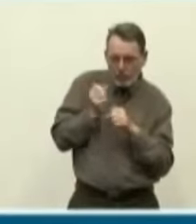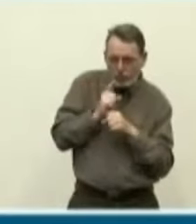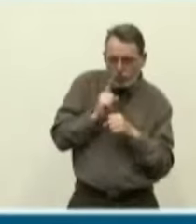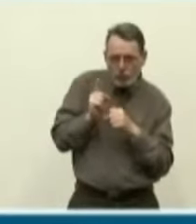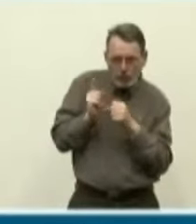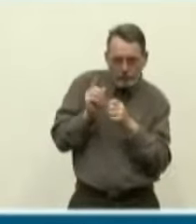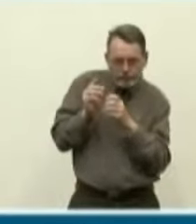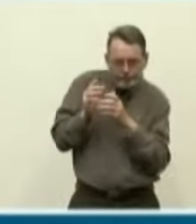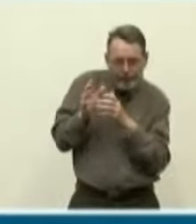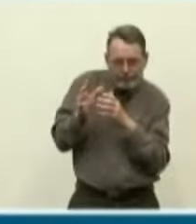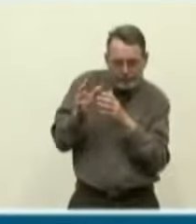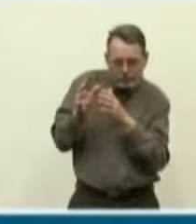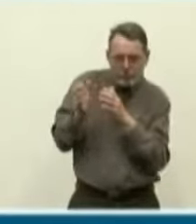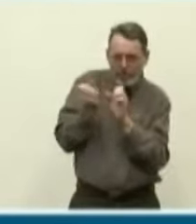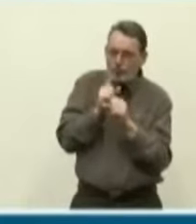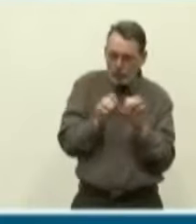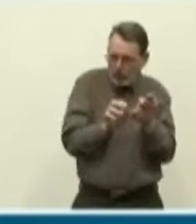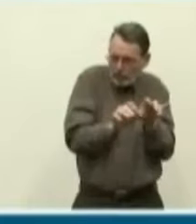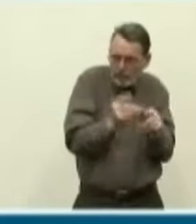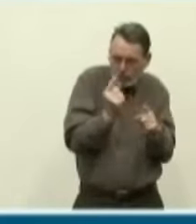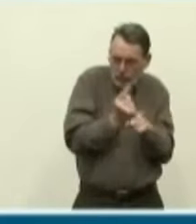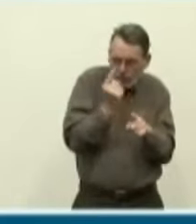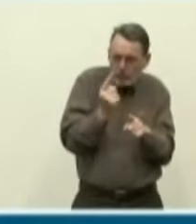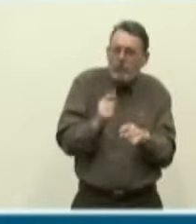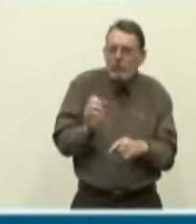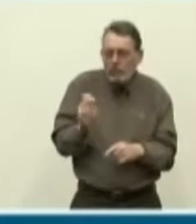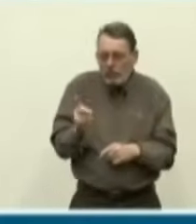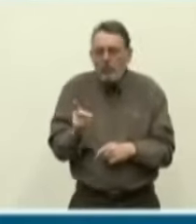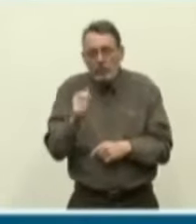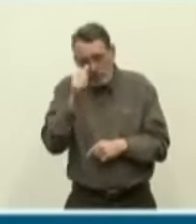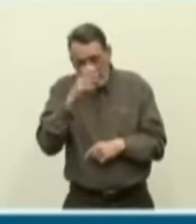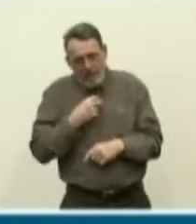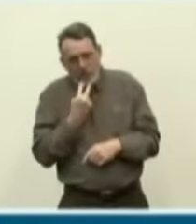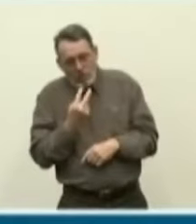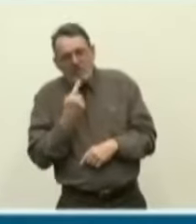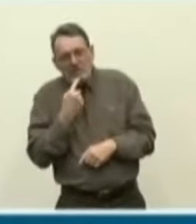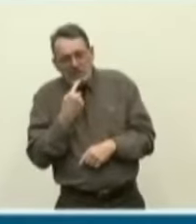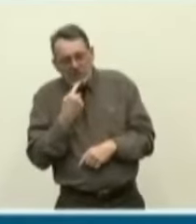it correctly. Okay. So, again, it's